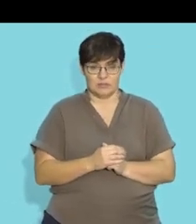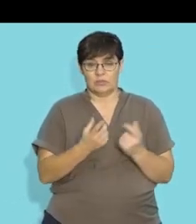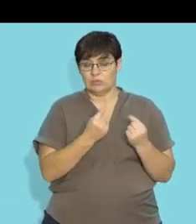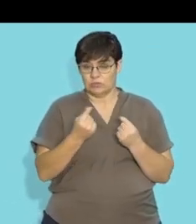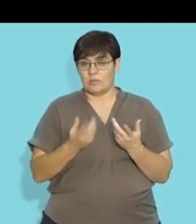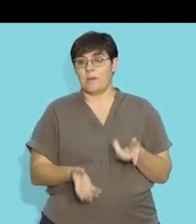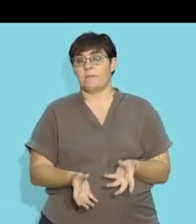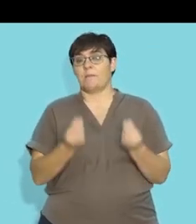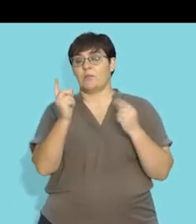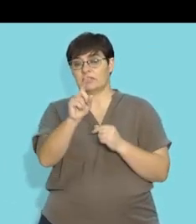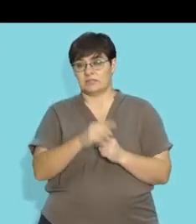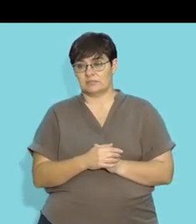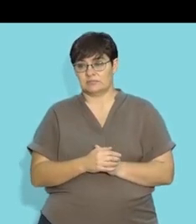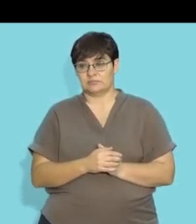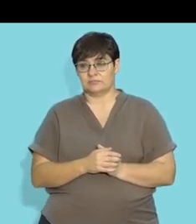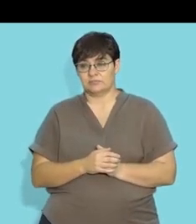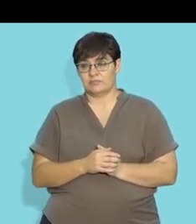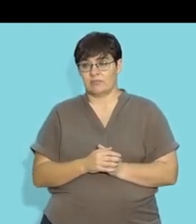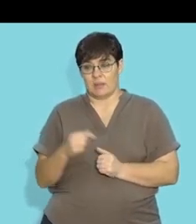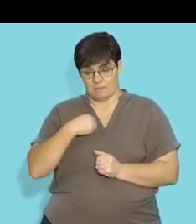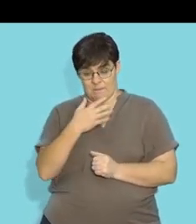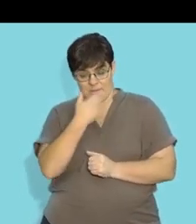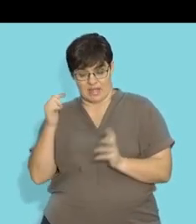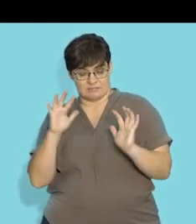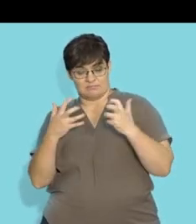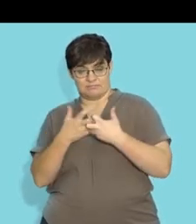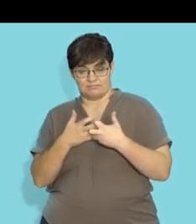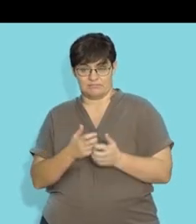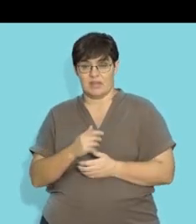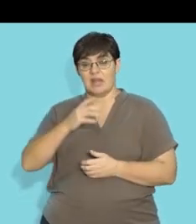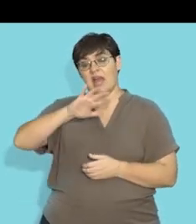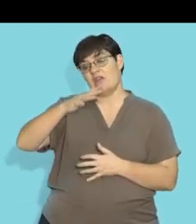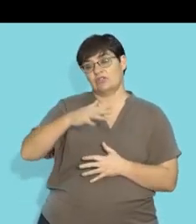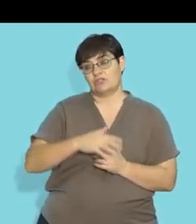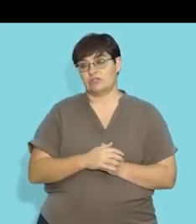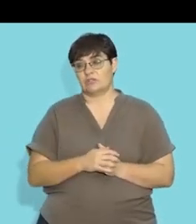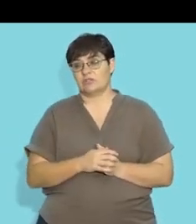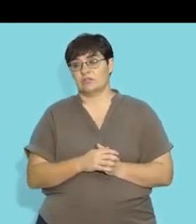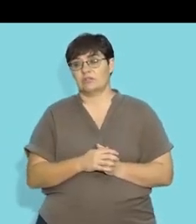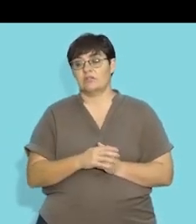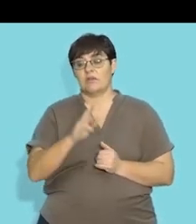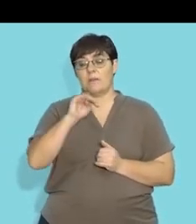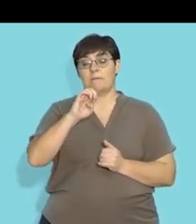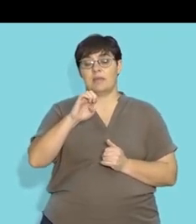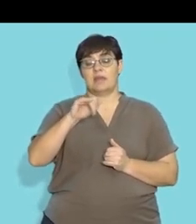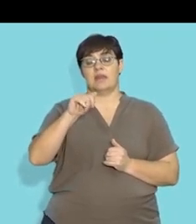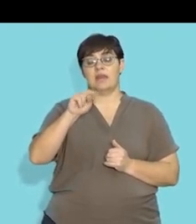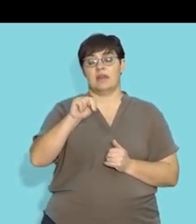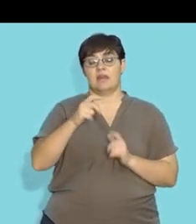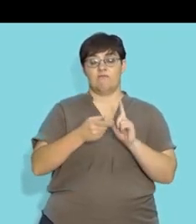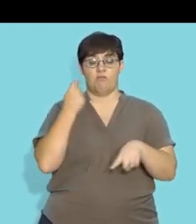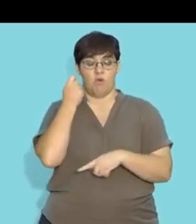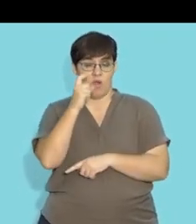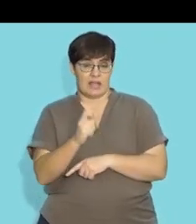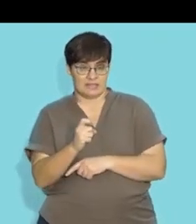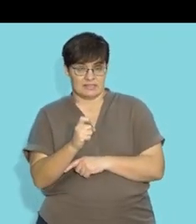I do that, this is what I get. Okay, this is my line of best fit. My average, somewhere there. So the